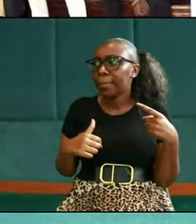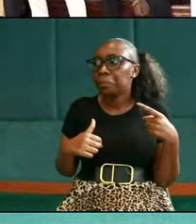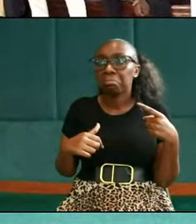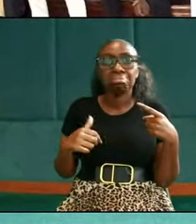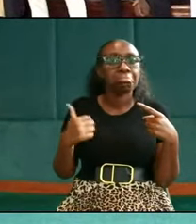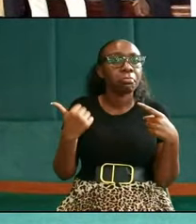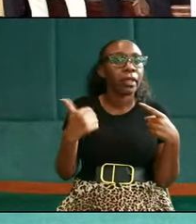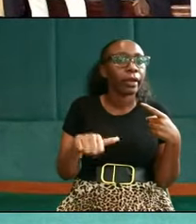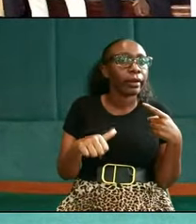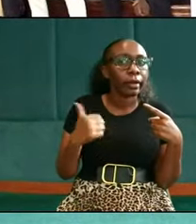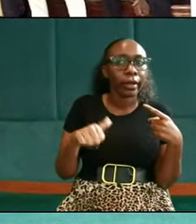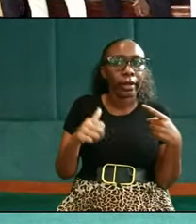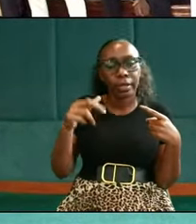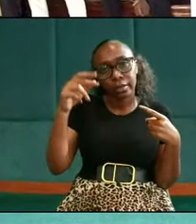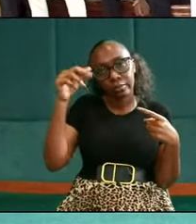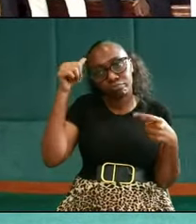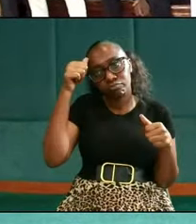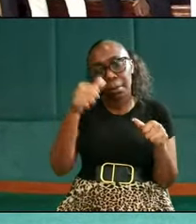Anyone? Yes?